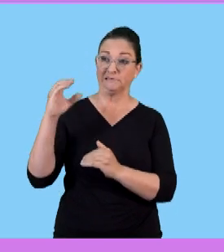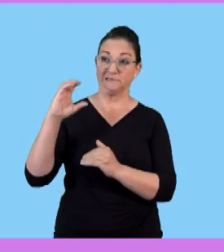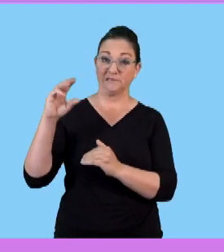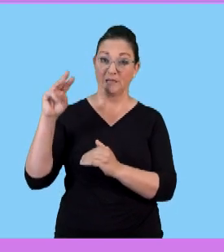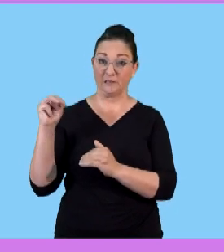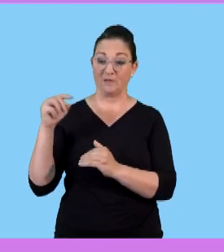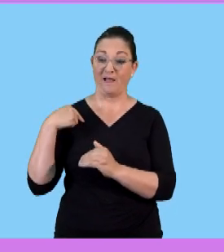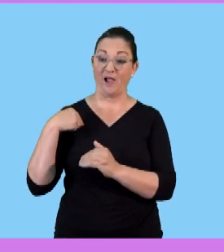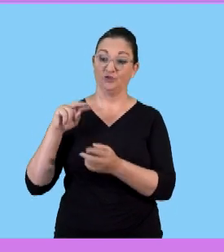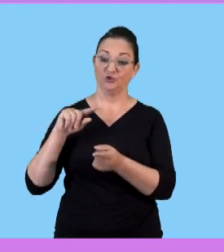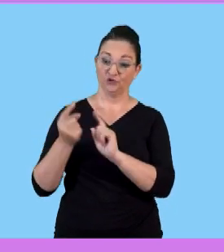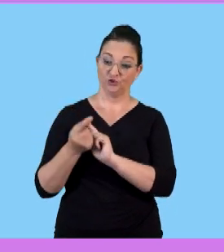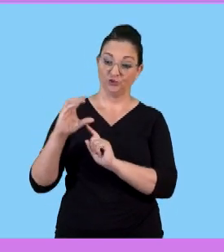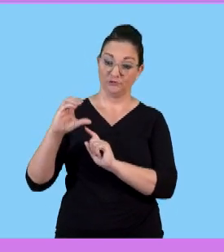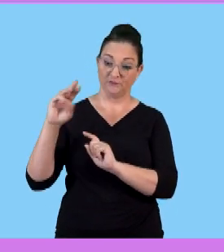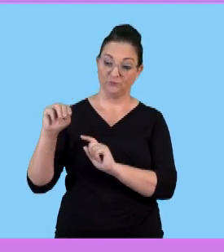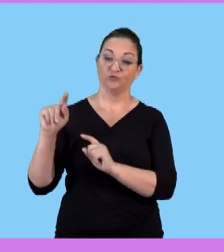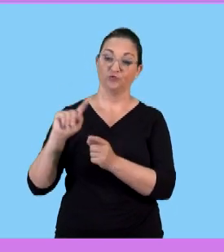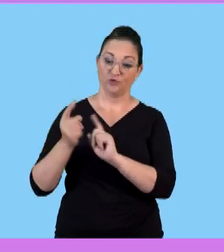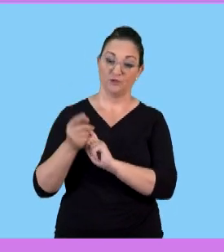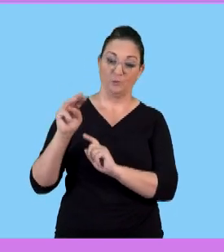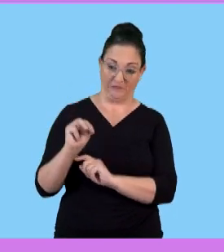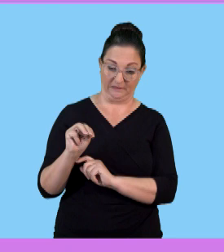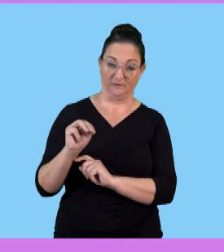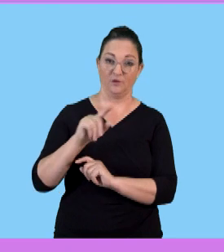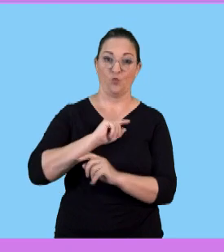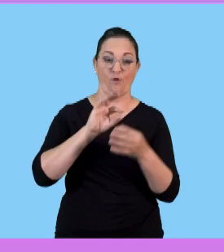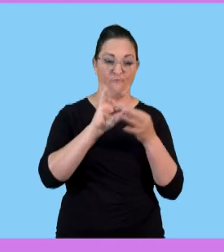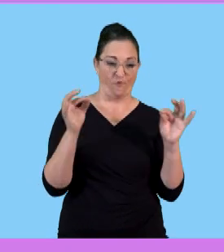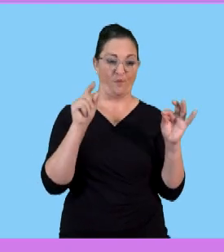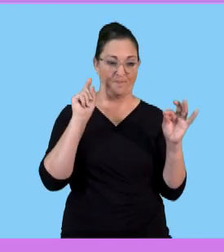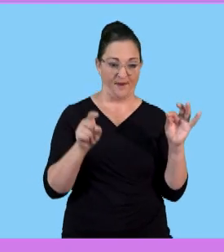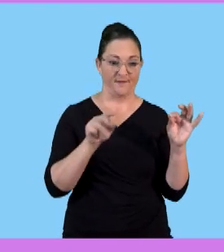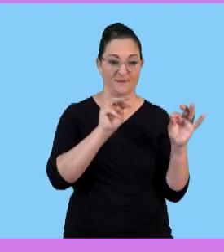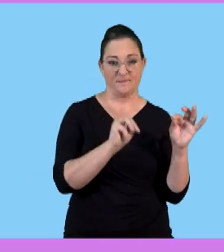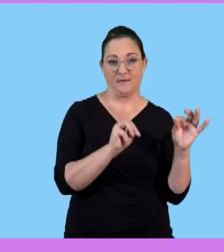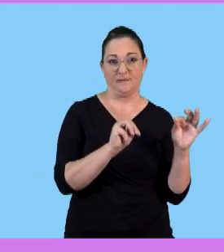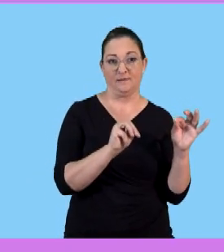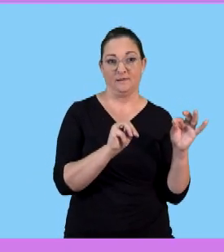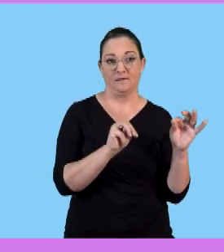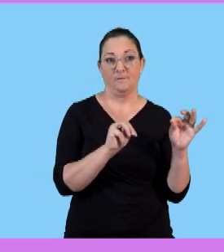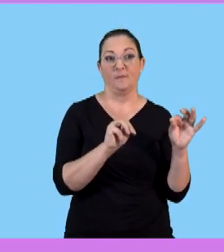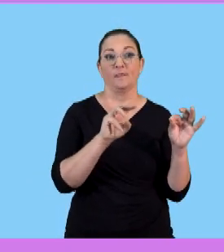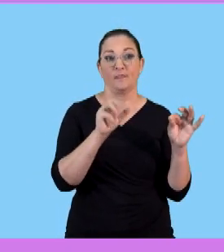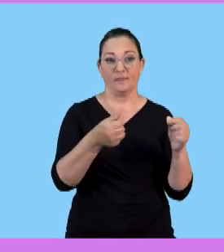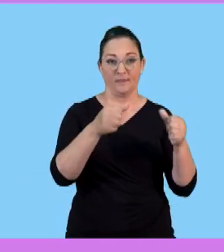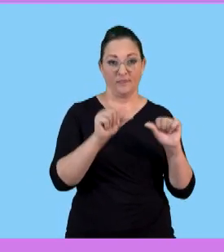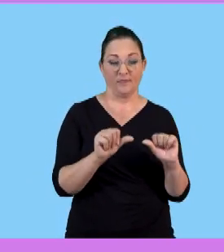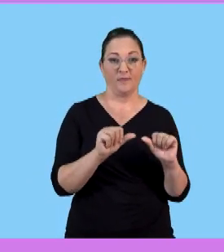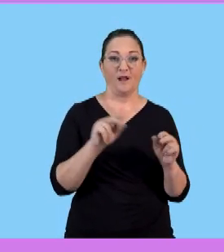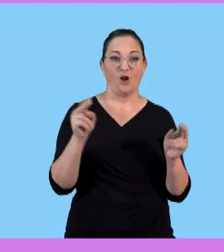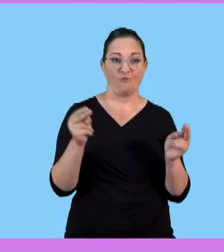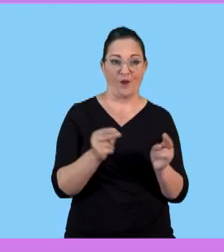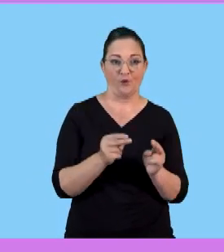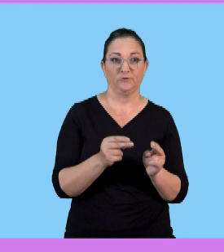my centimeters, I converted the centimeters to meters, right? Because the formula requires the height in meters. And then